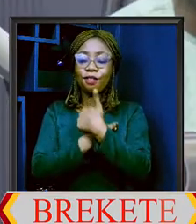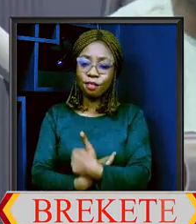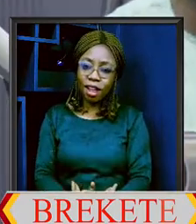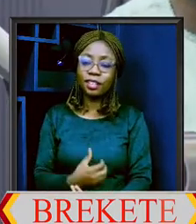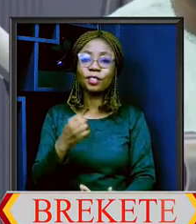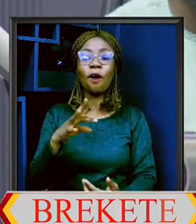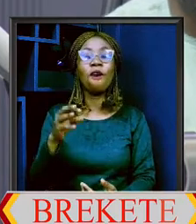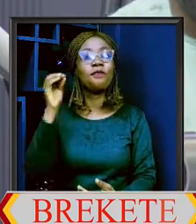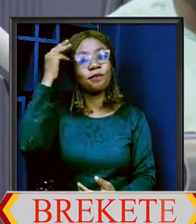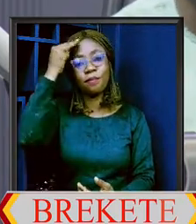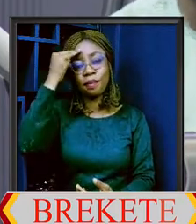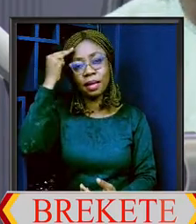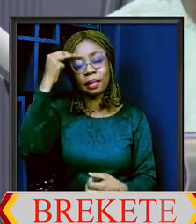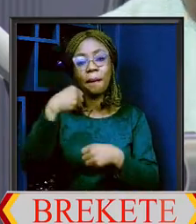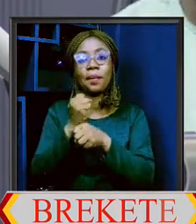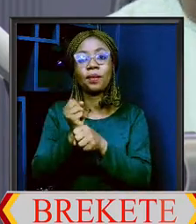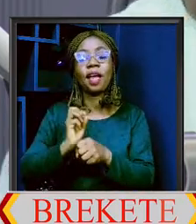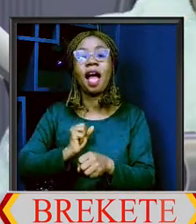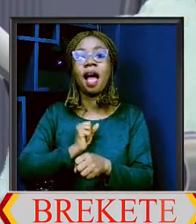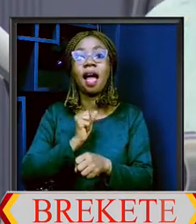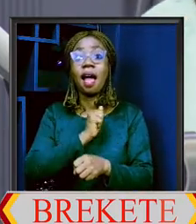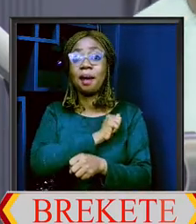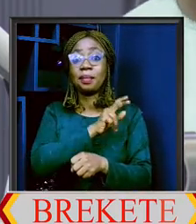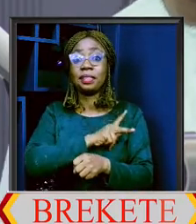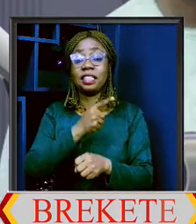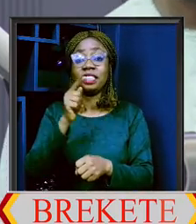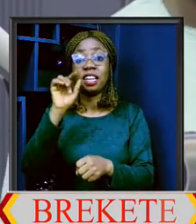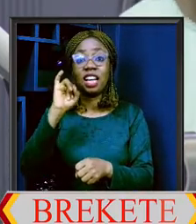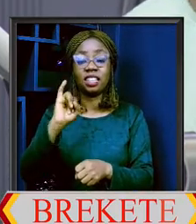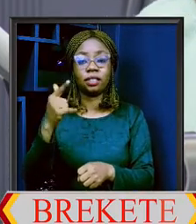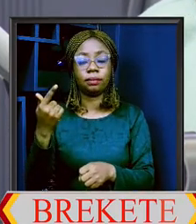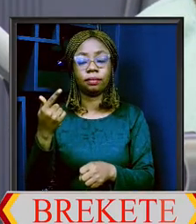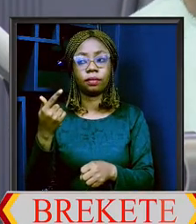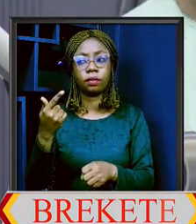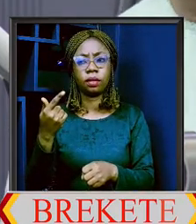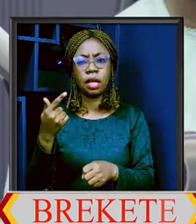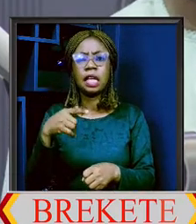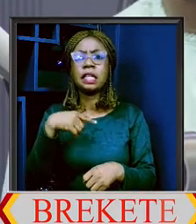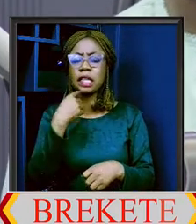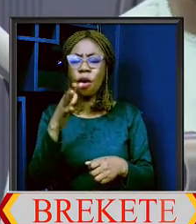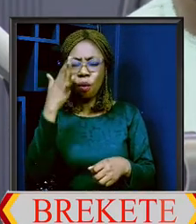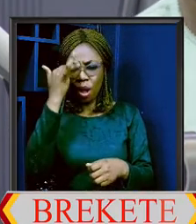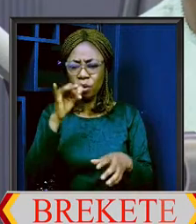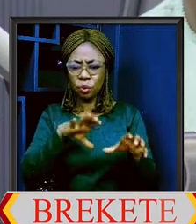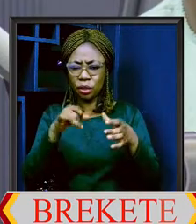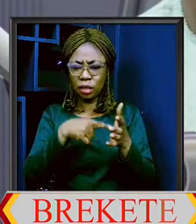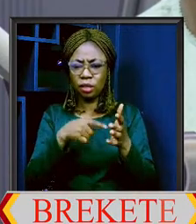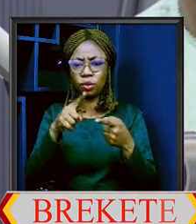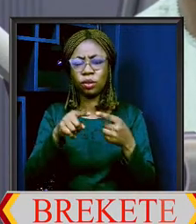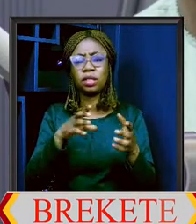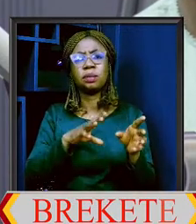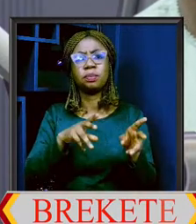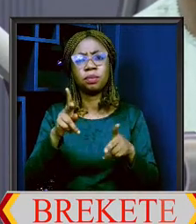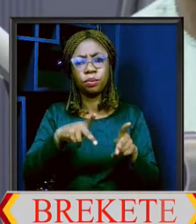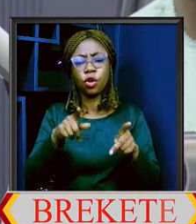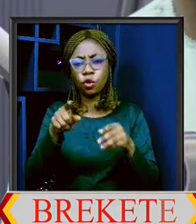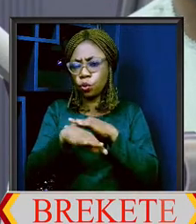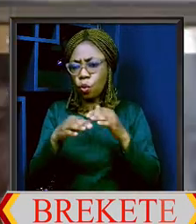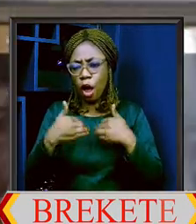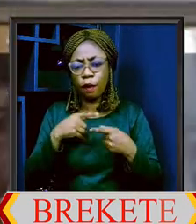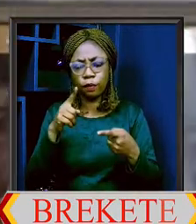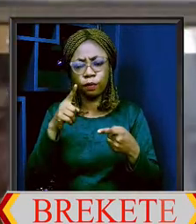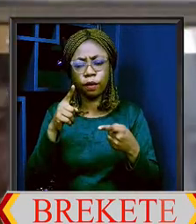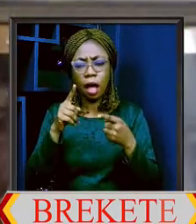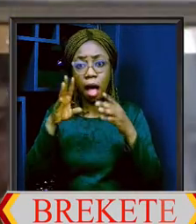igp adamu Muhammad see why are you people doing this thing to these people you don't have house to give as